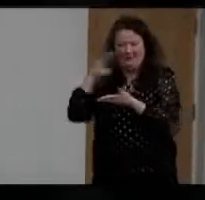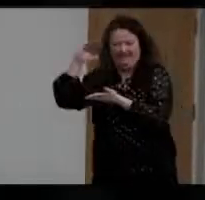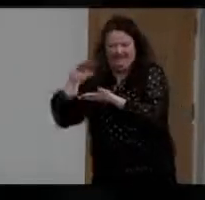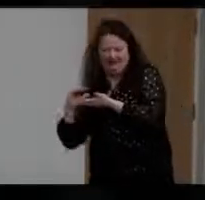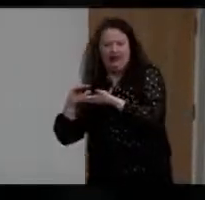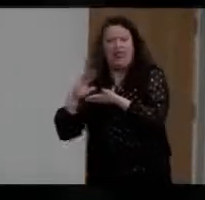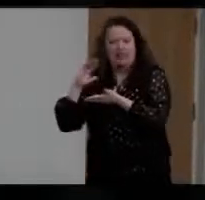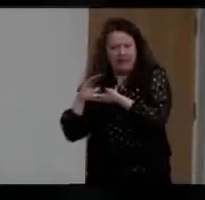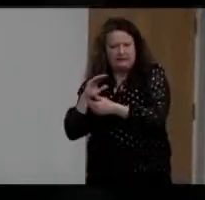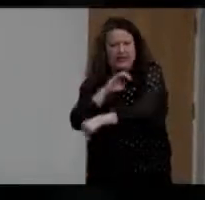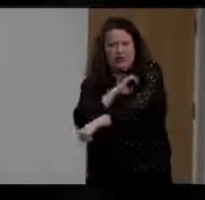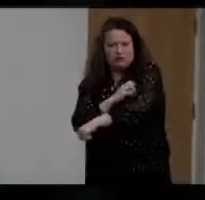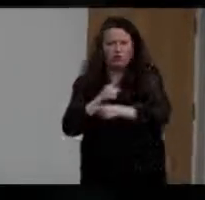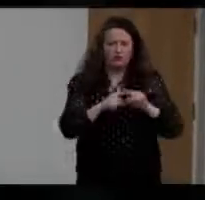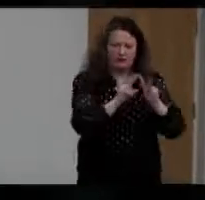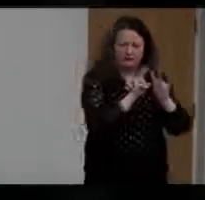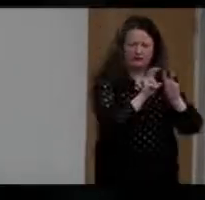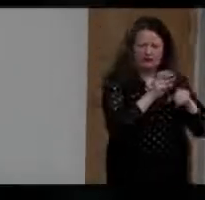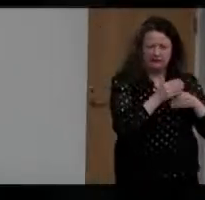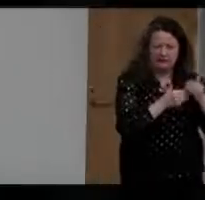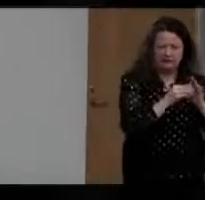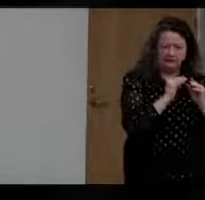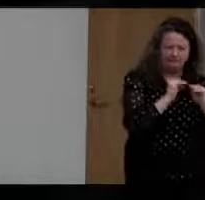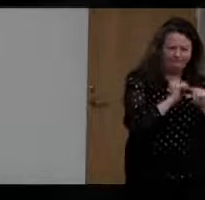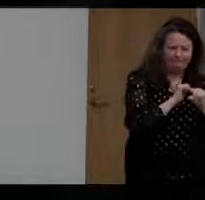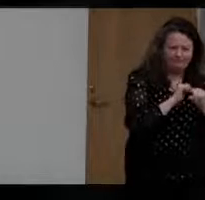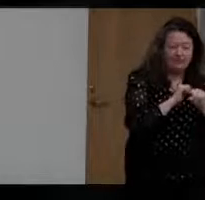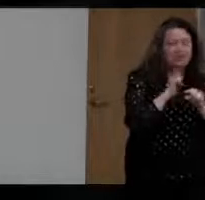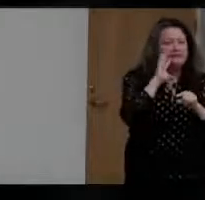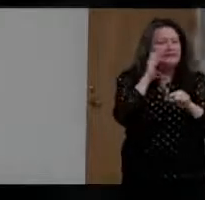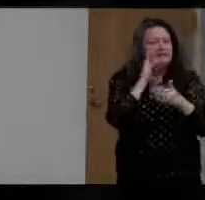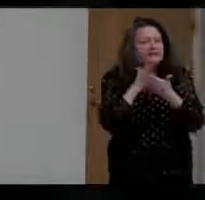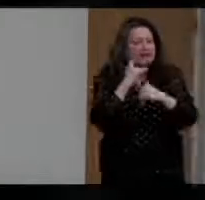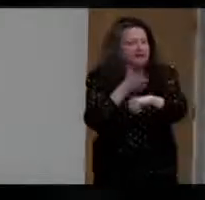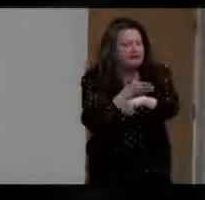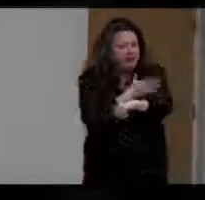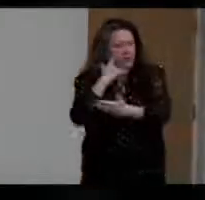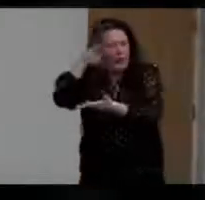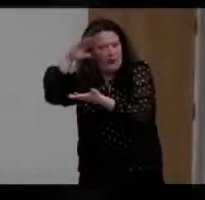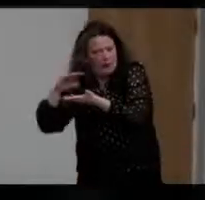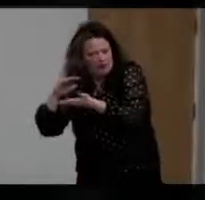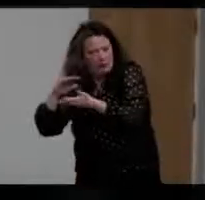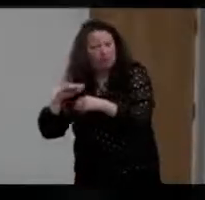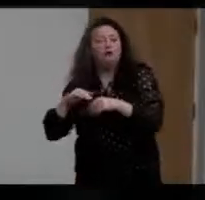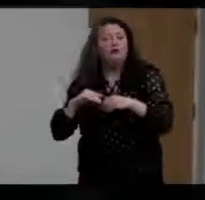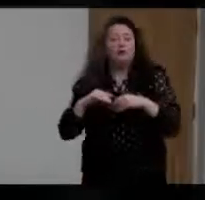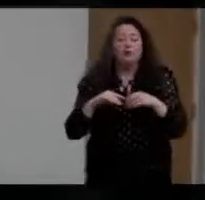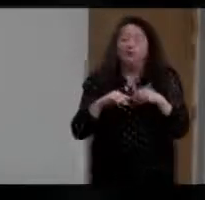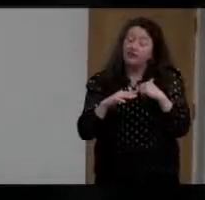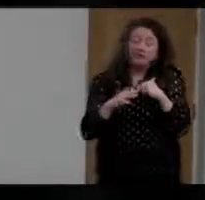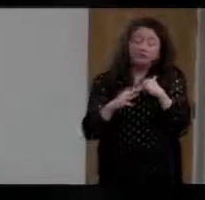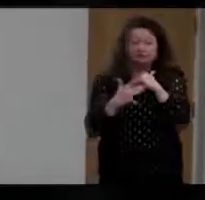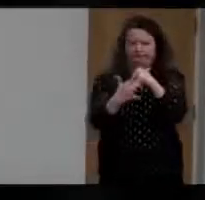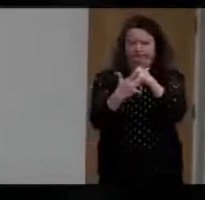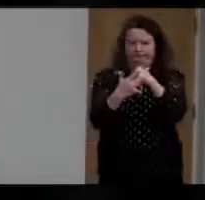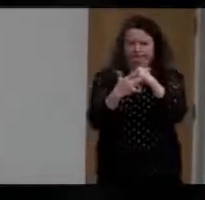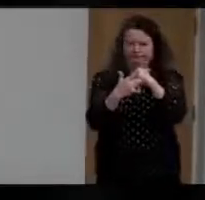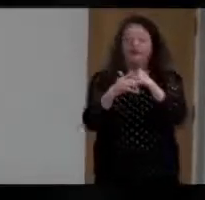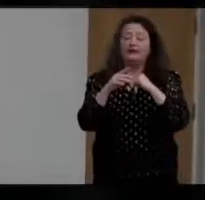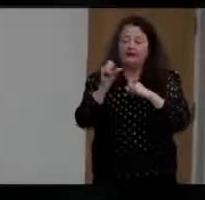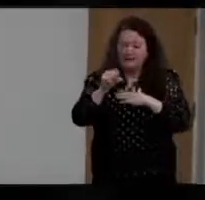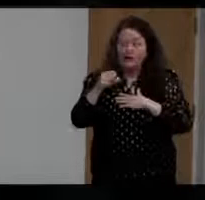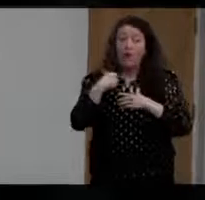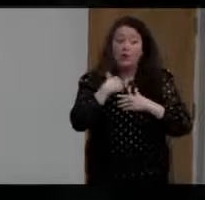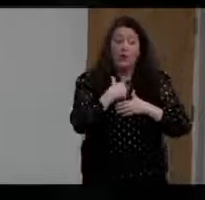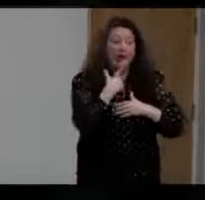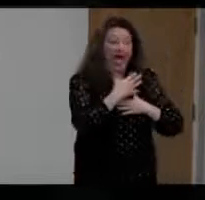train. And we're starting to make some good progress in that area. So for me, there's a real technological sense to this. We're going to hit the barrier of bigger